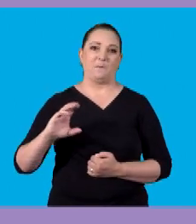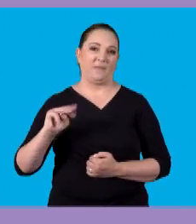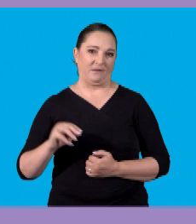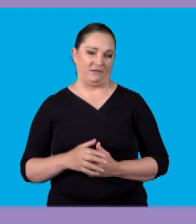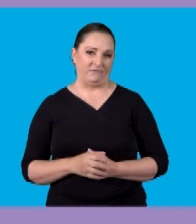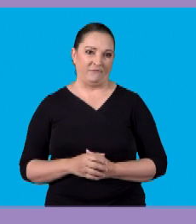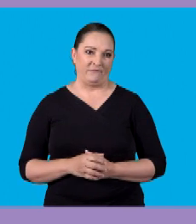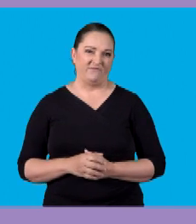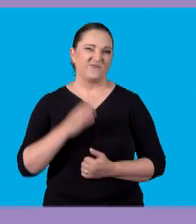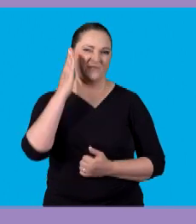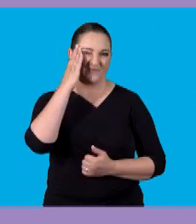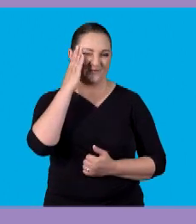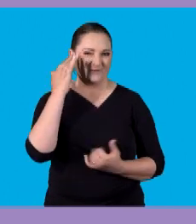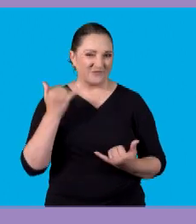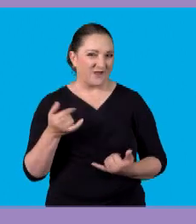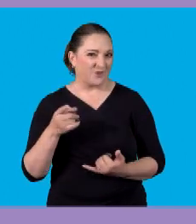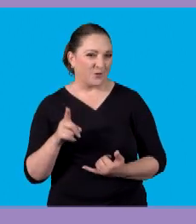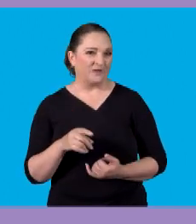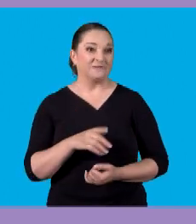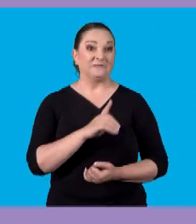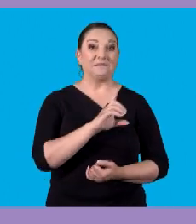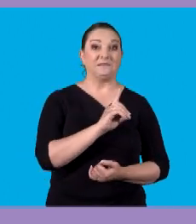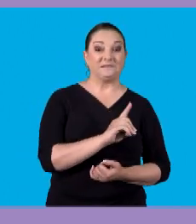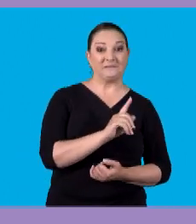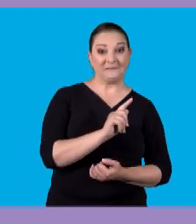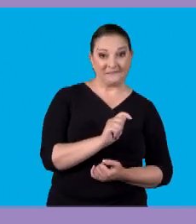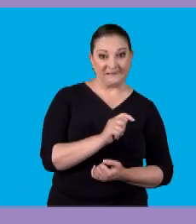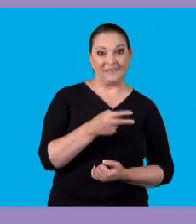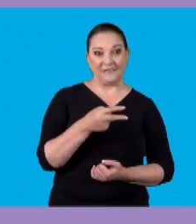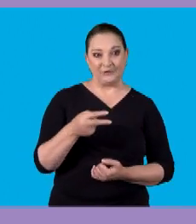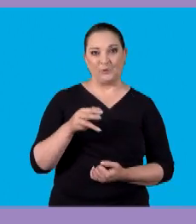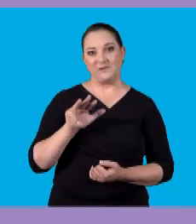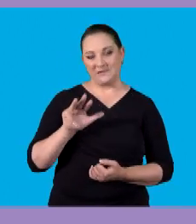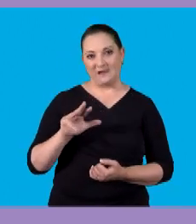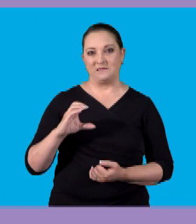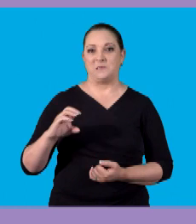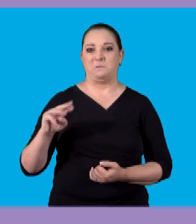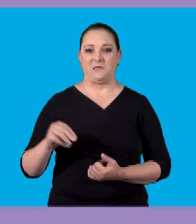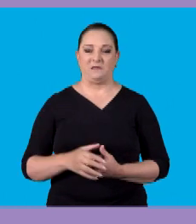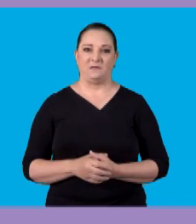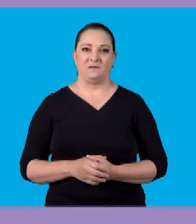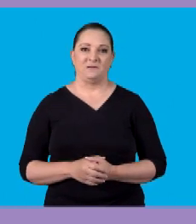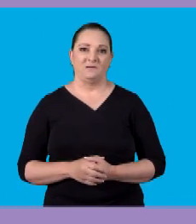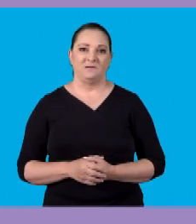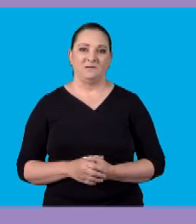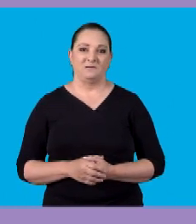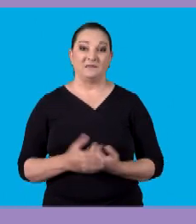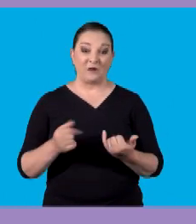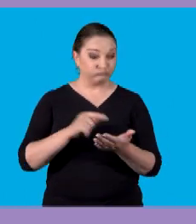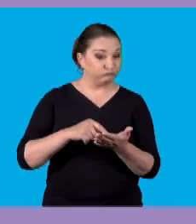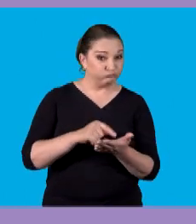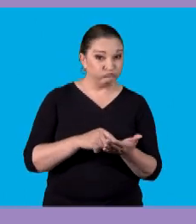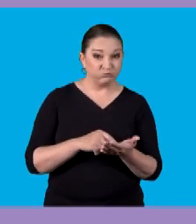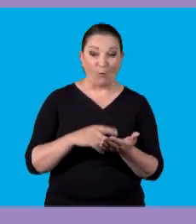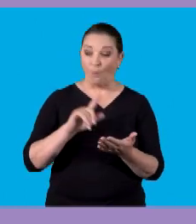9 centimeters. So now we know that DT is equals to 9 centimeters.